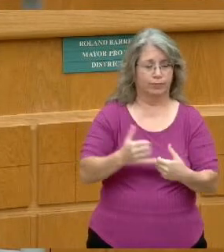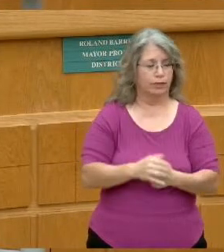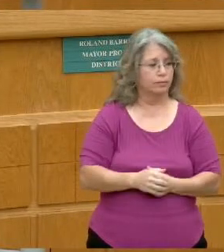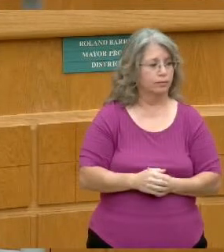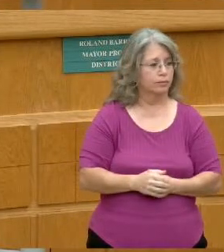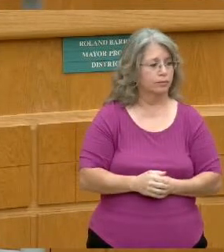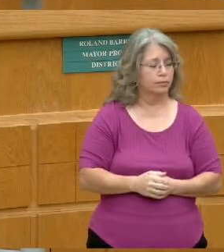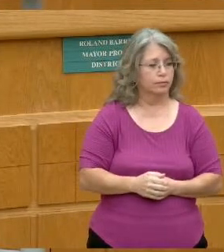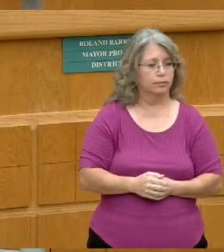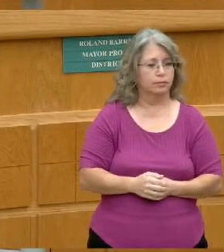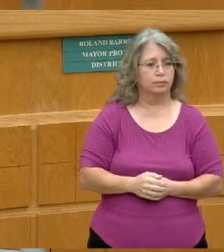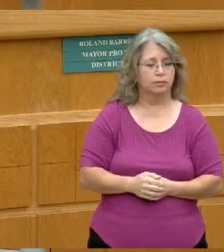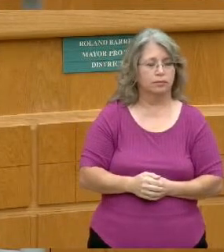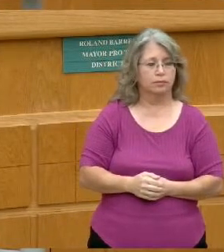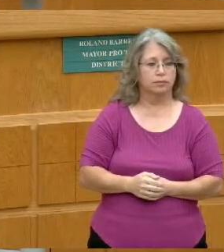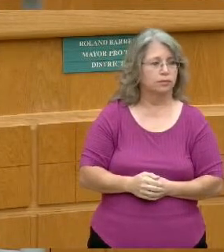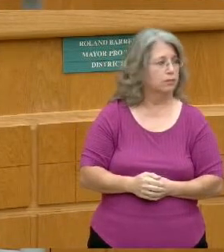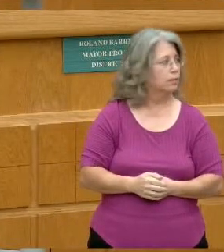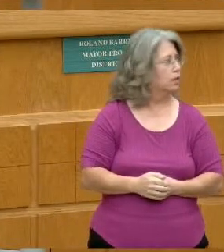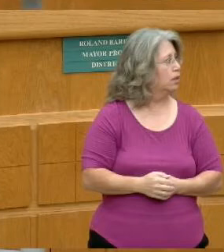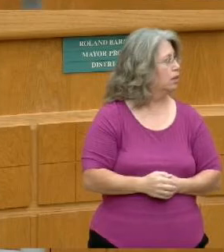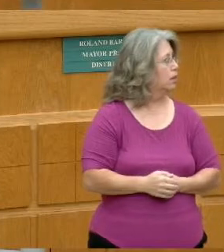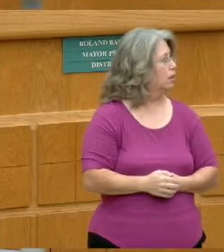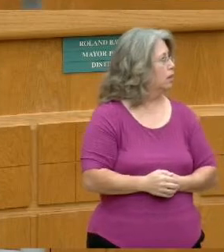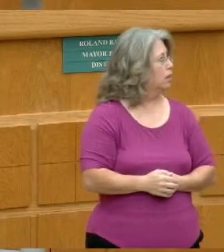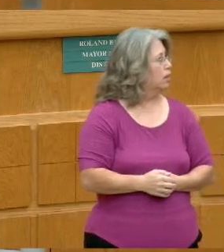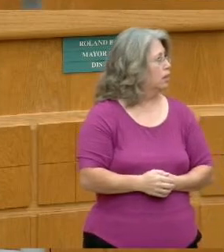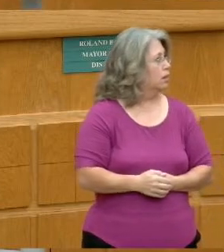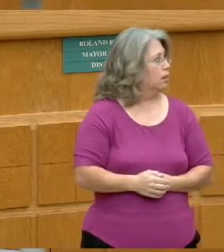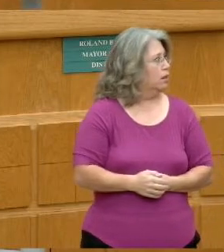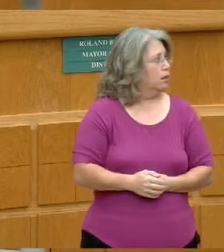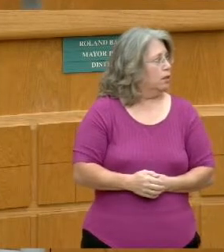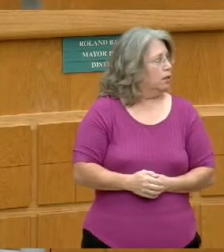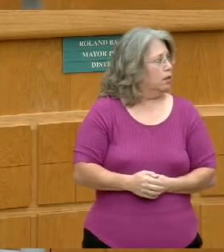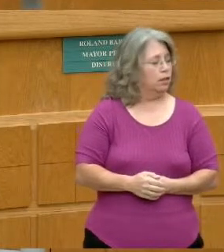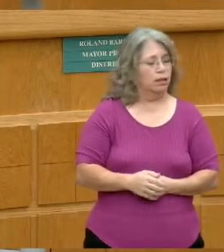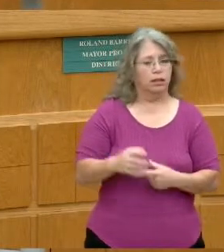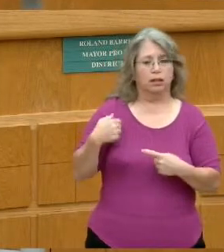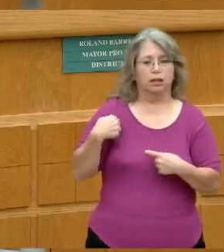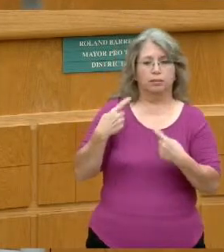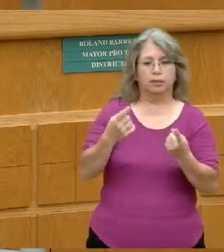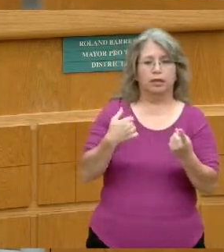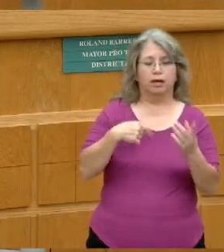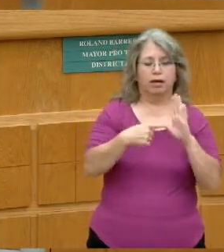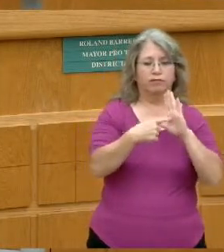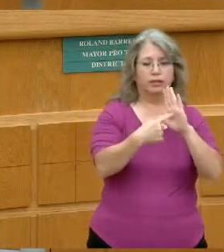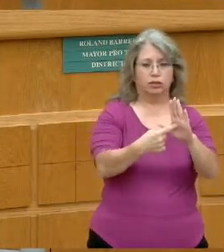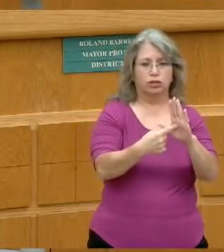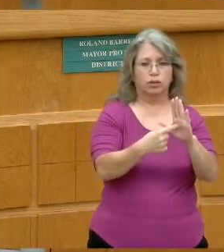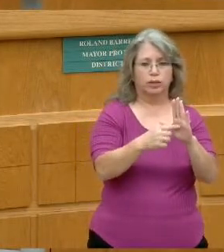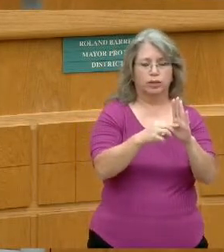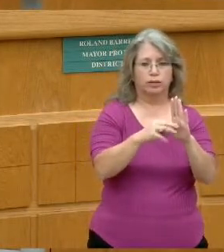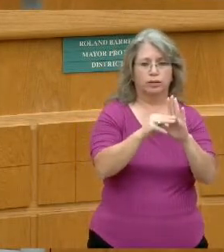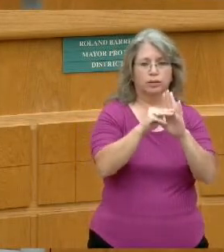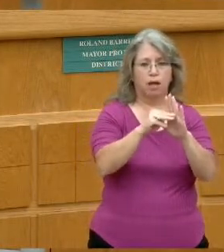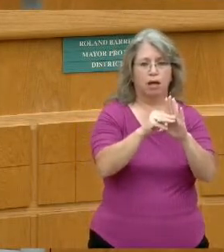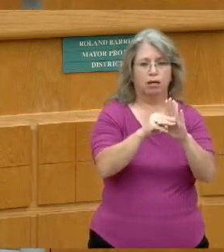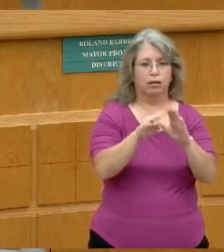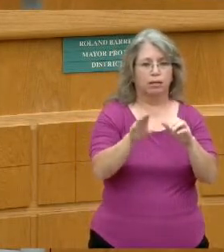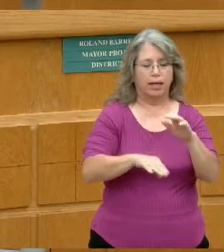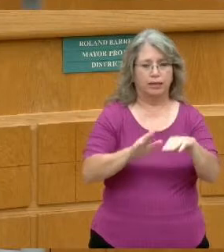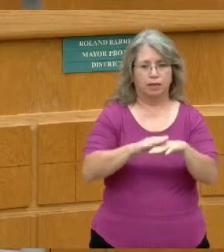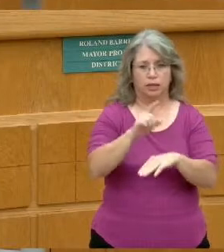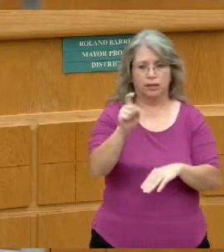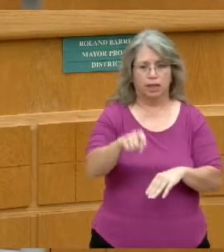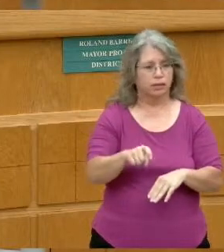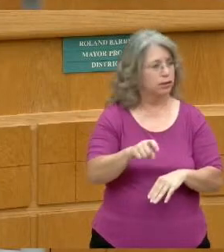Up to this point, I've been showing a model based on the state of Texas. If you don't notice, we shifted Texas up this